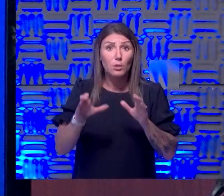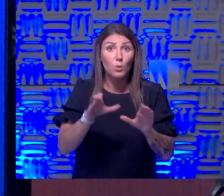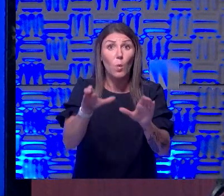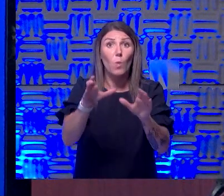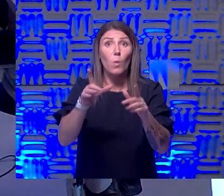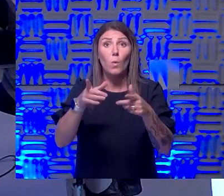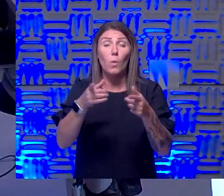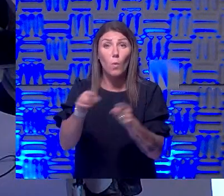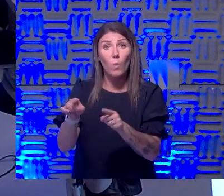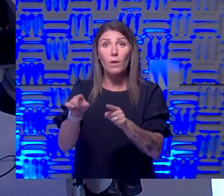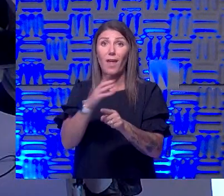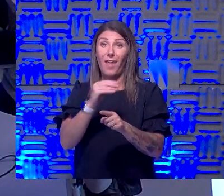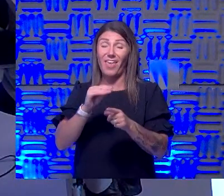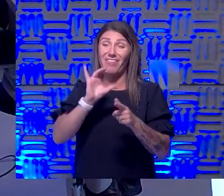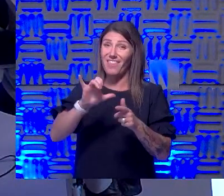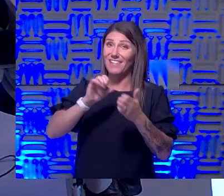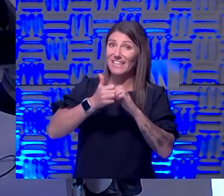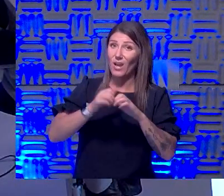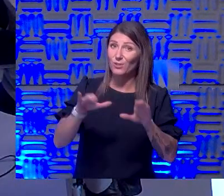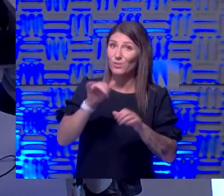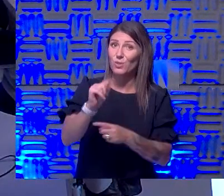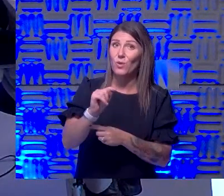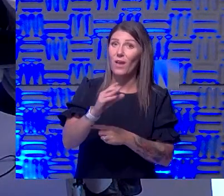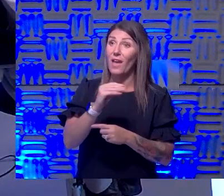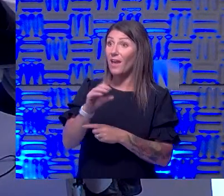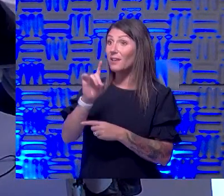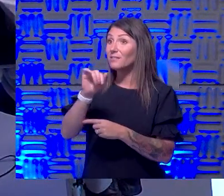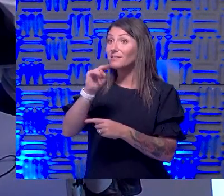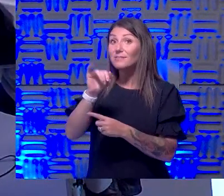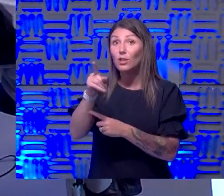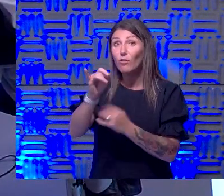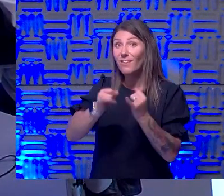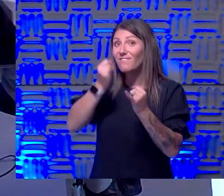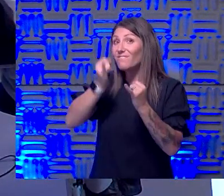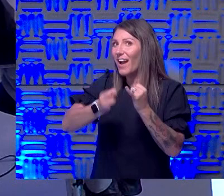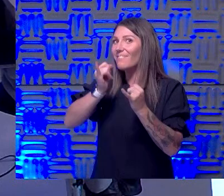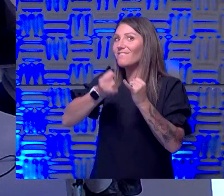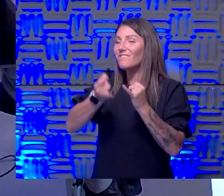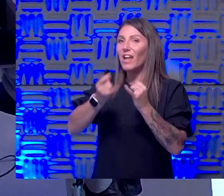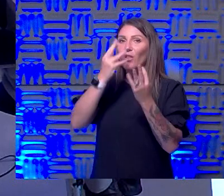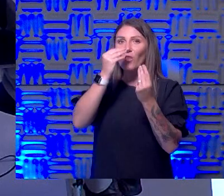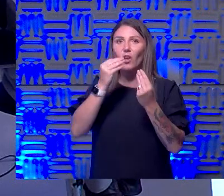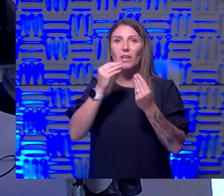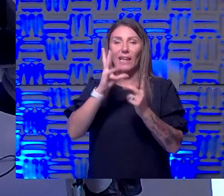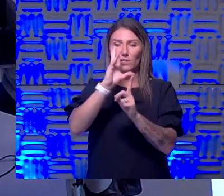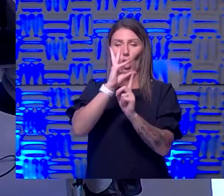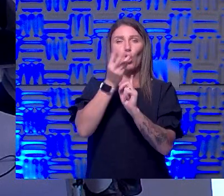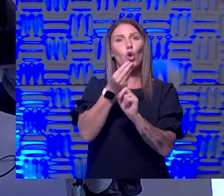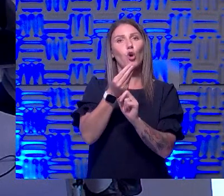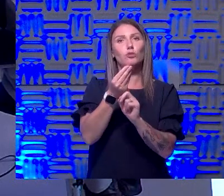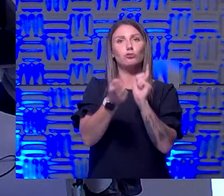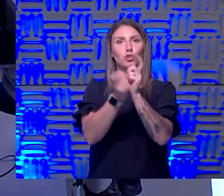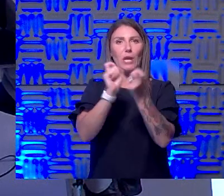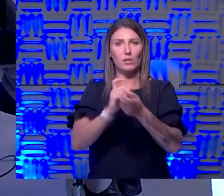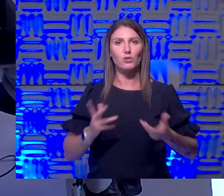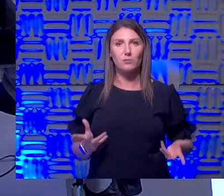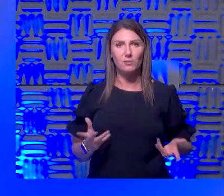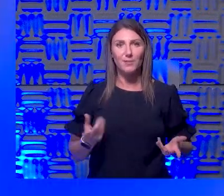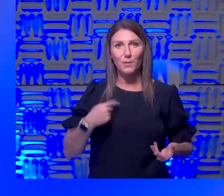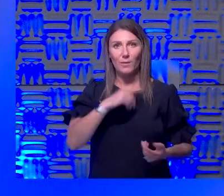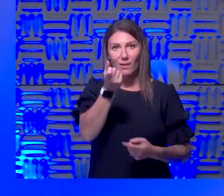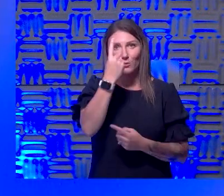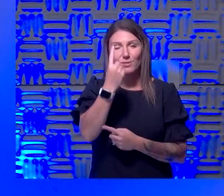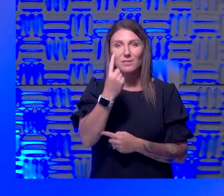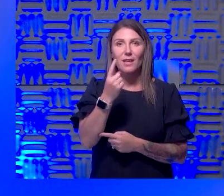do it. Dr. LeMaster, thank you so much. And Dana, you had a final thought today. Yeah, it's just a massive culture change. We understand this, and we just need